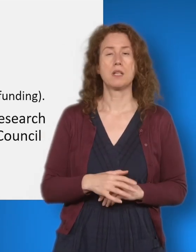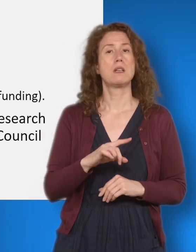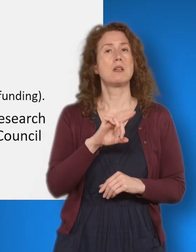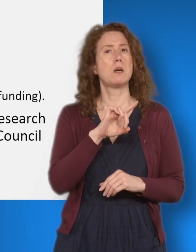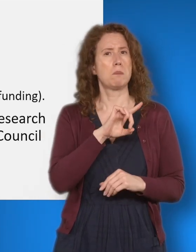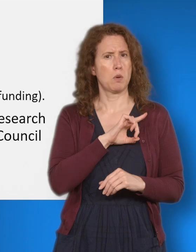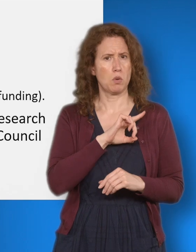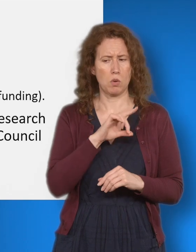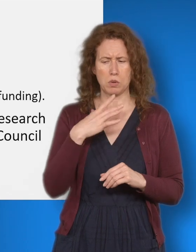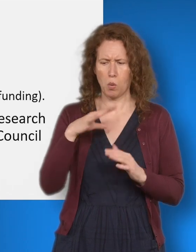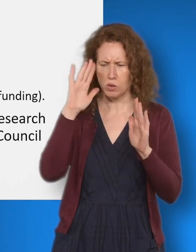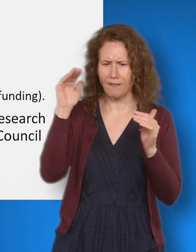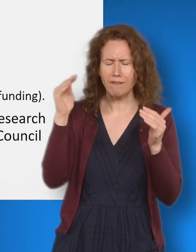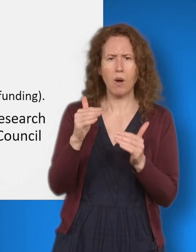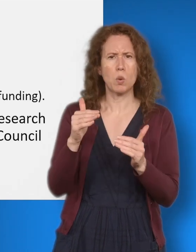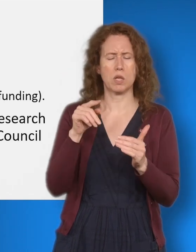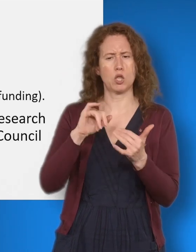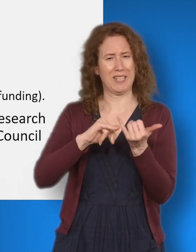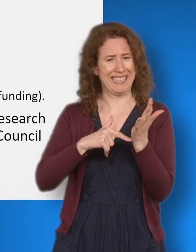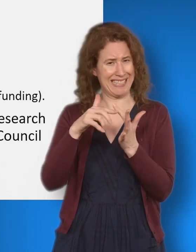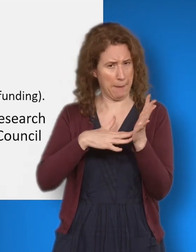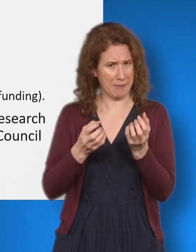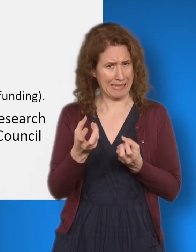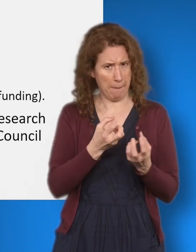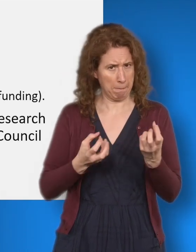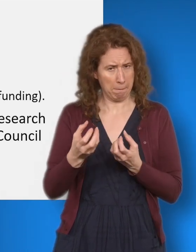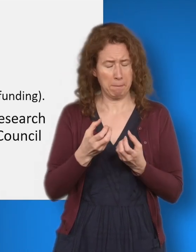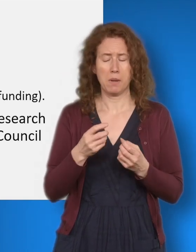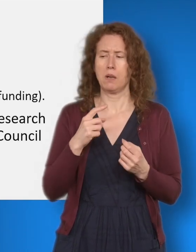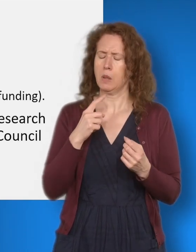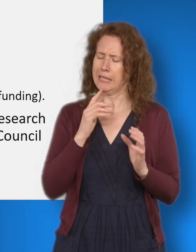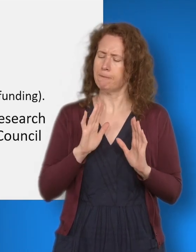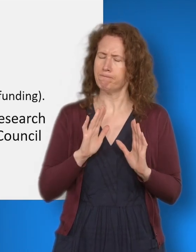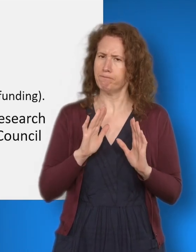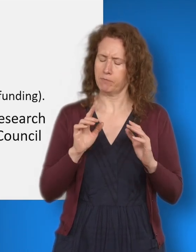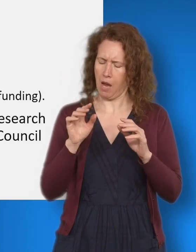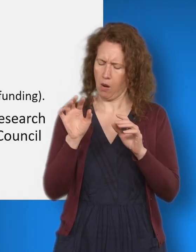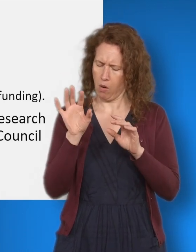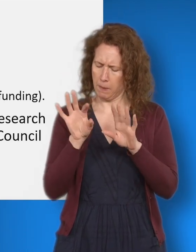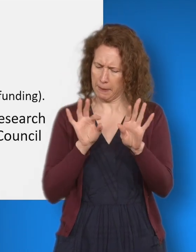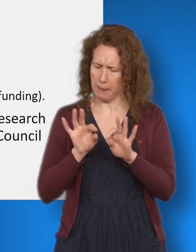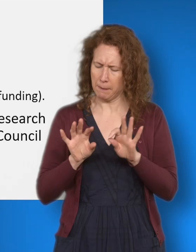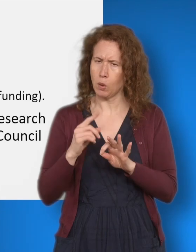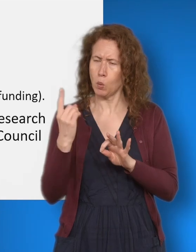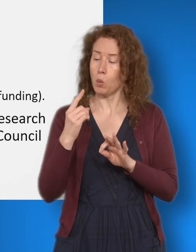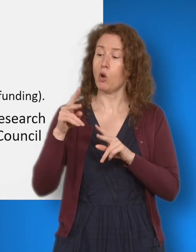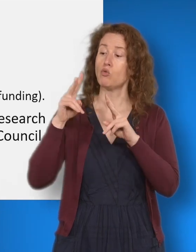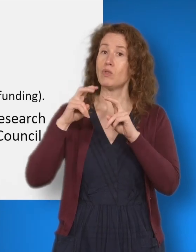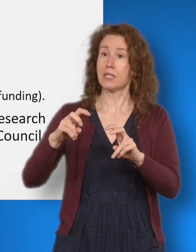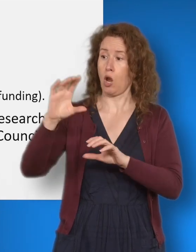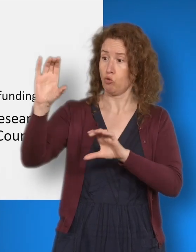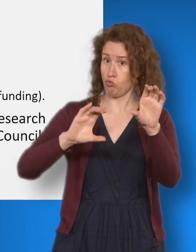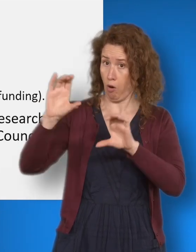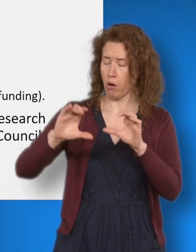Because we wanted to focus on STEM in this study, we restricted our analysis to research grants